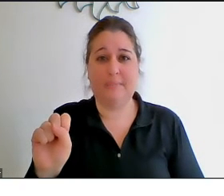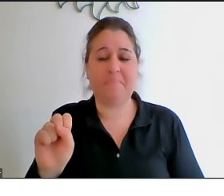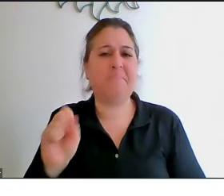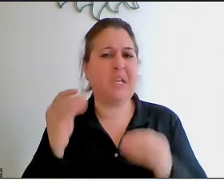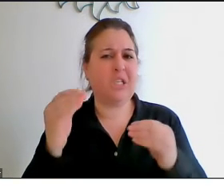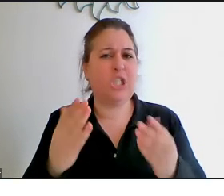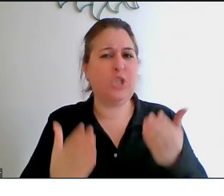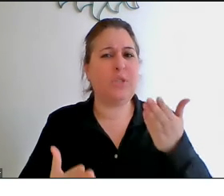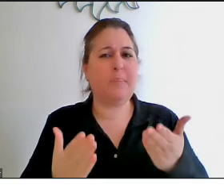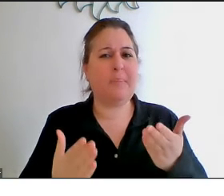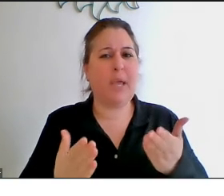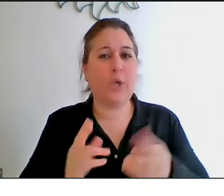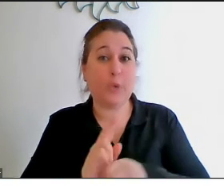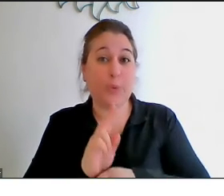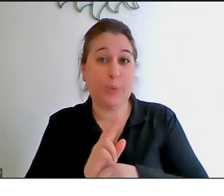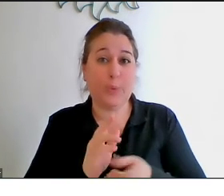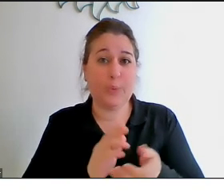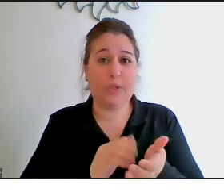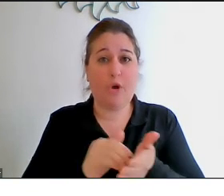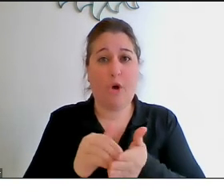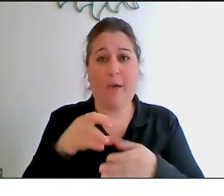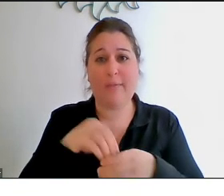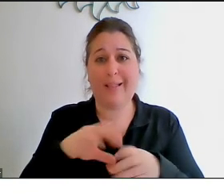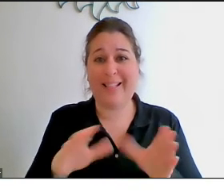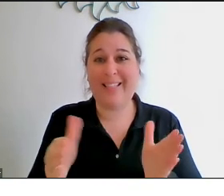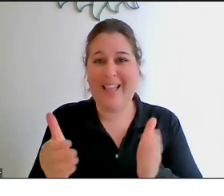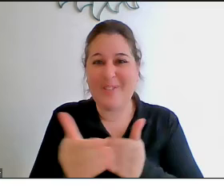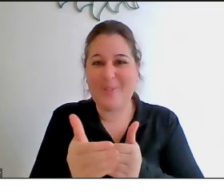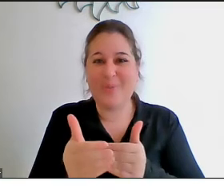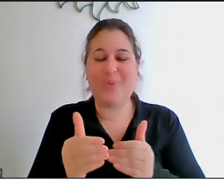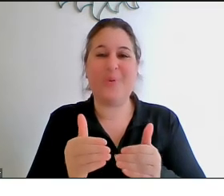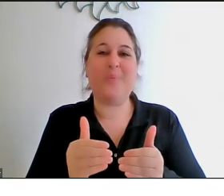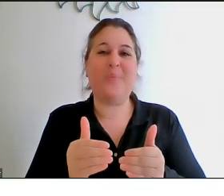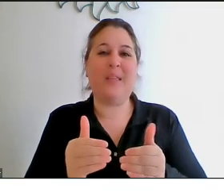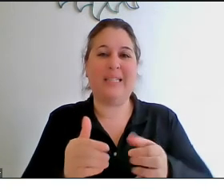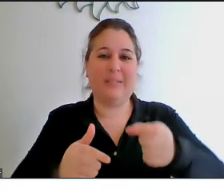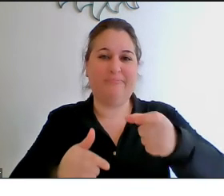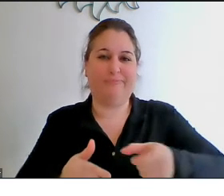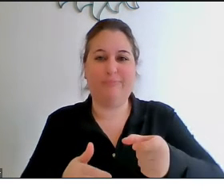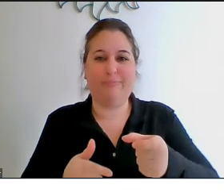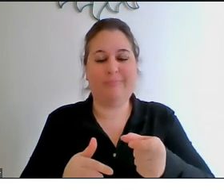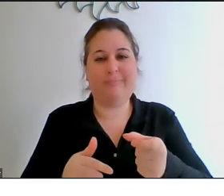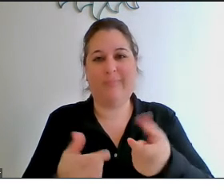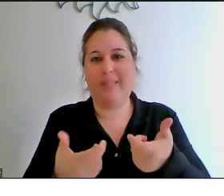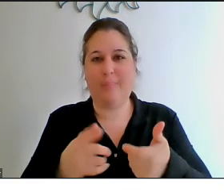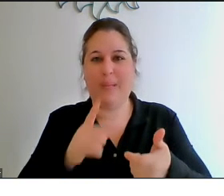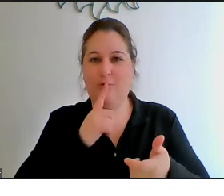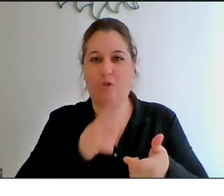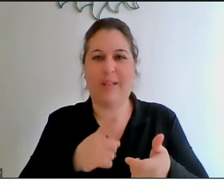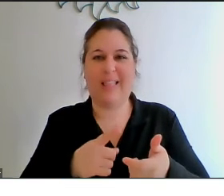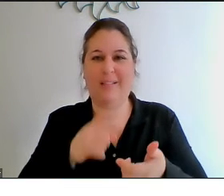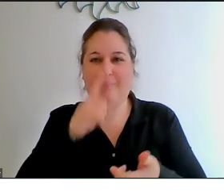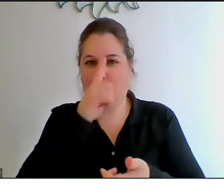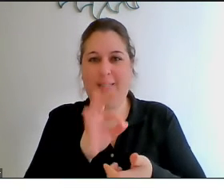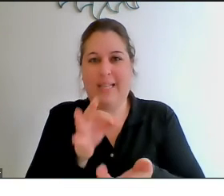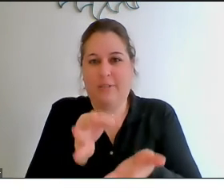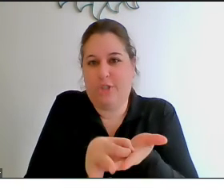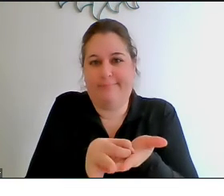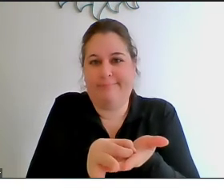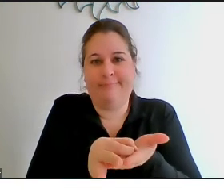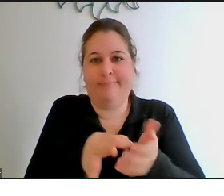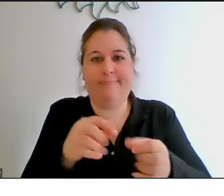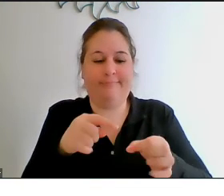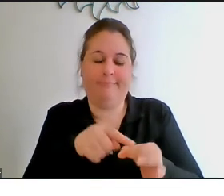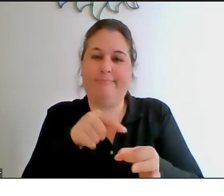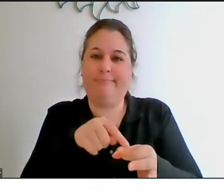Like one side could be yellow and the other side could be red. So a lot of people use those chips in class. There's something called the